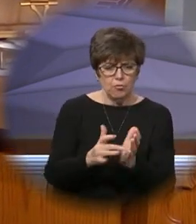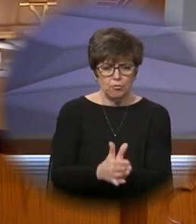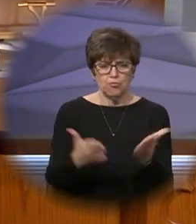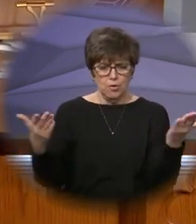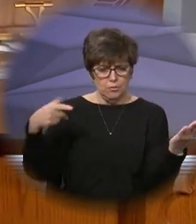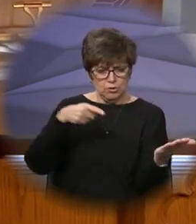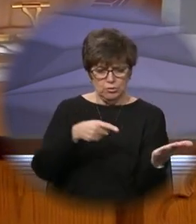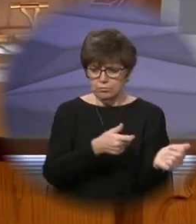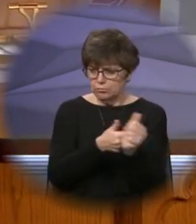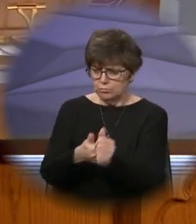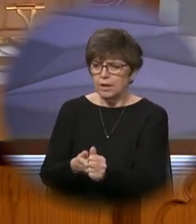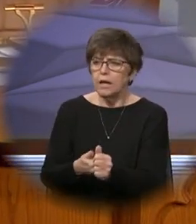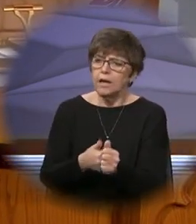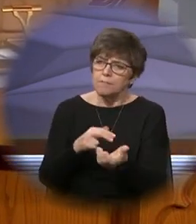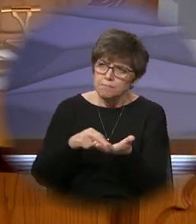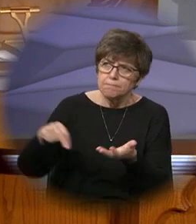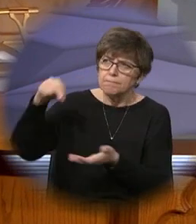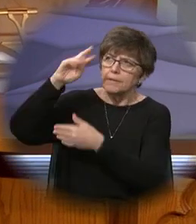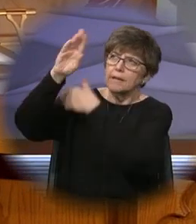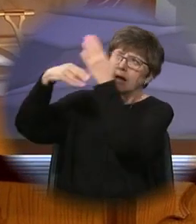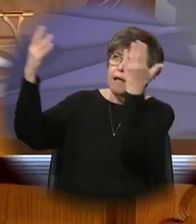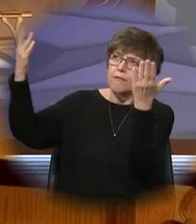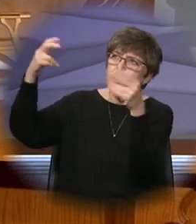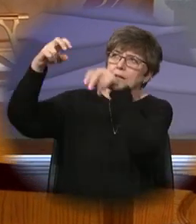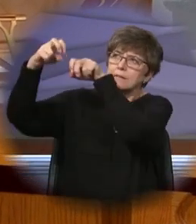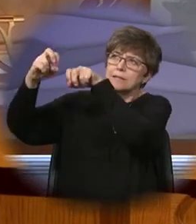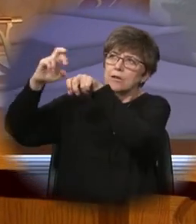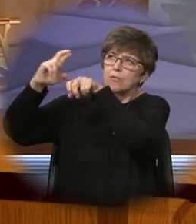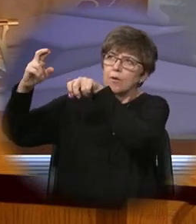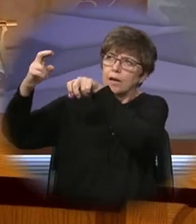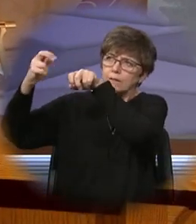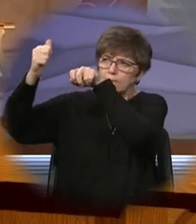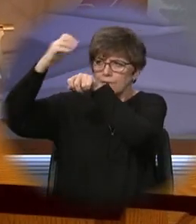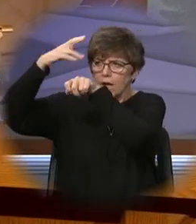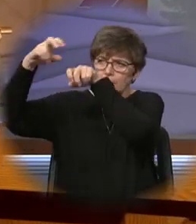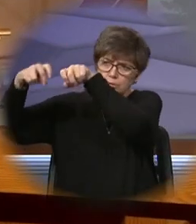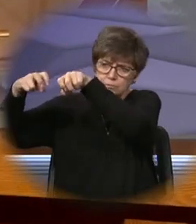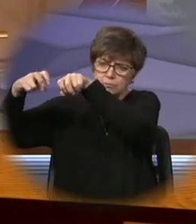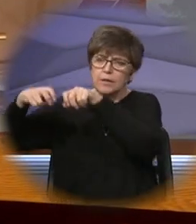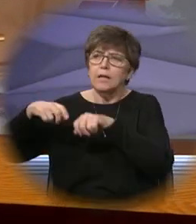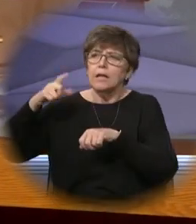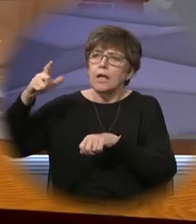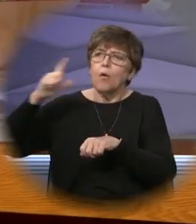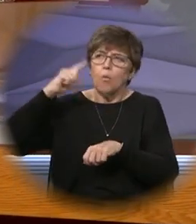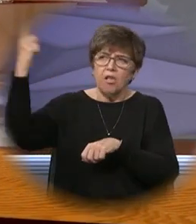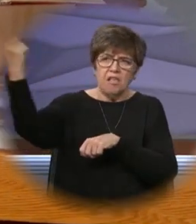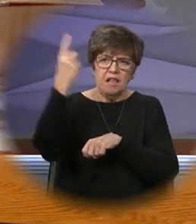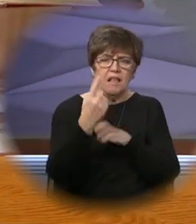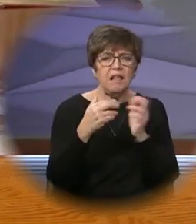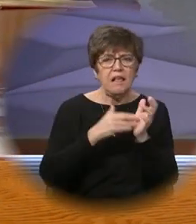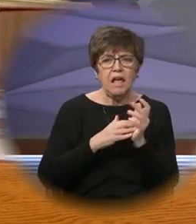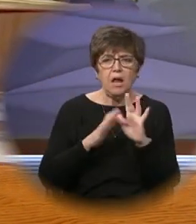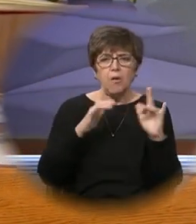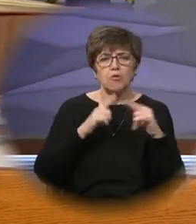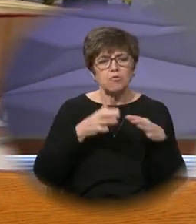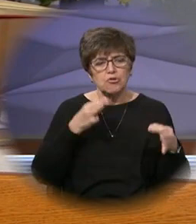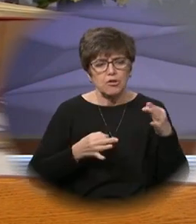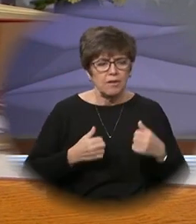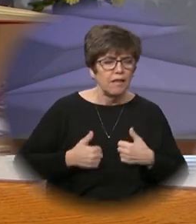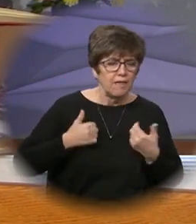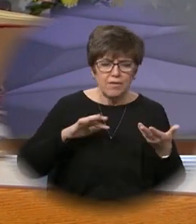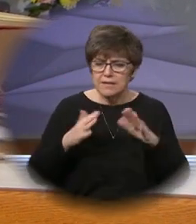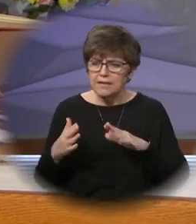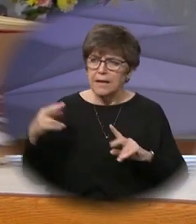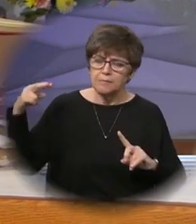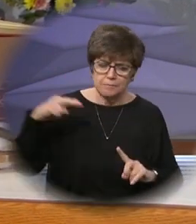Scriptures. He ascended into heaven and is seated at the right hand of the Father. He will come again in glory to judge the living